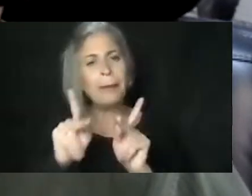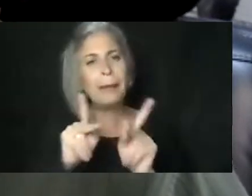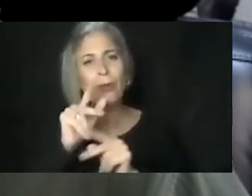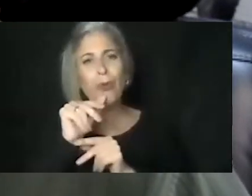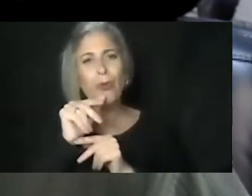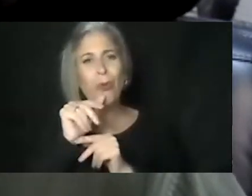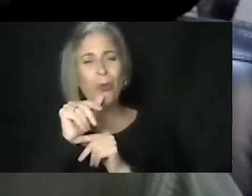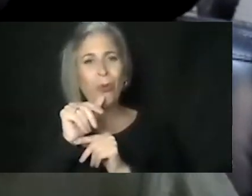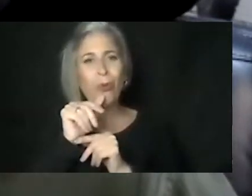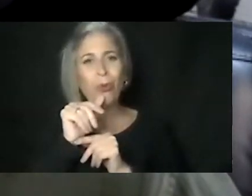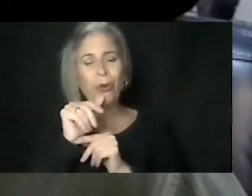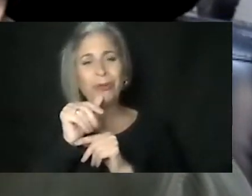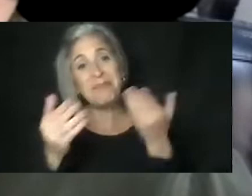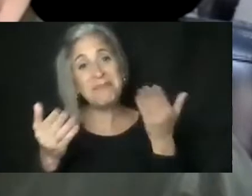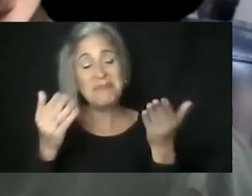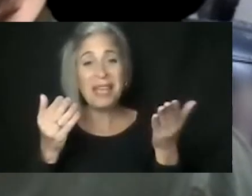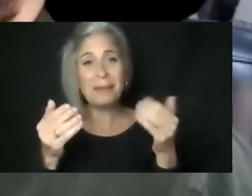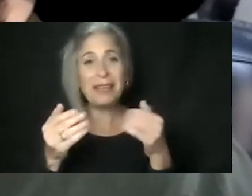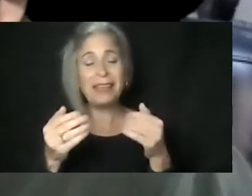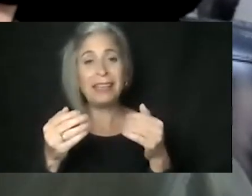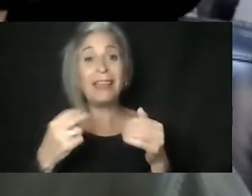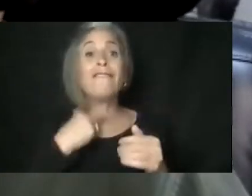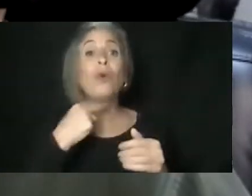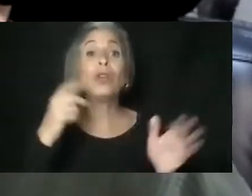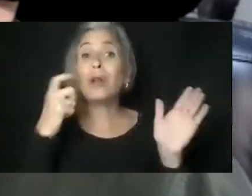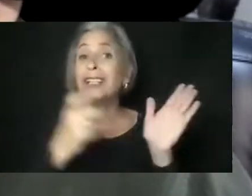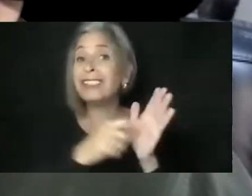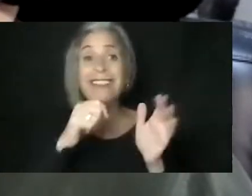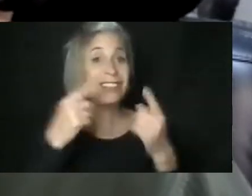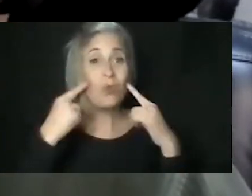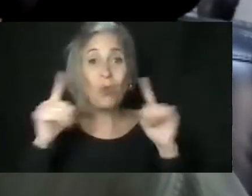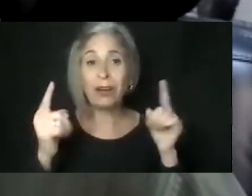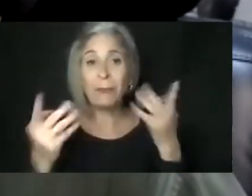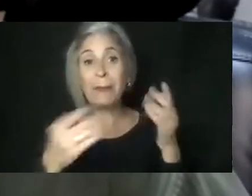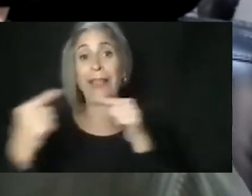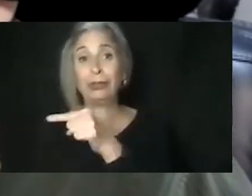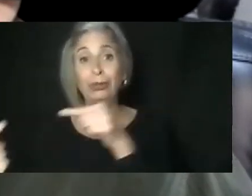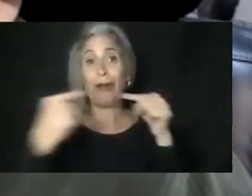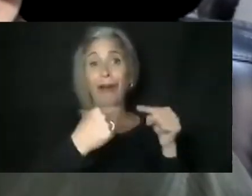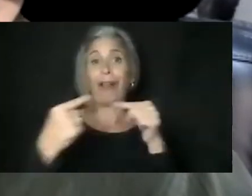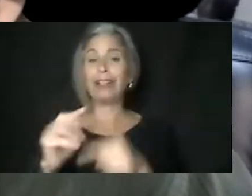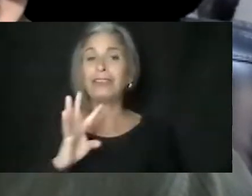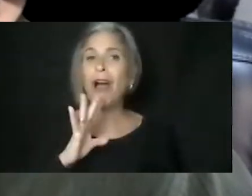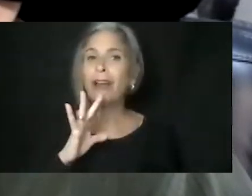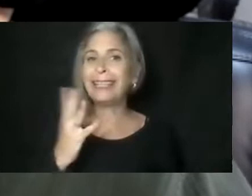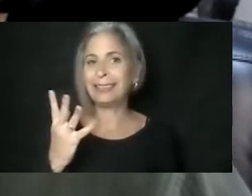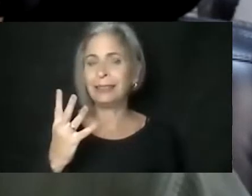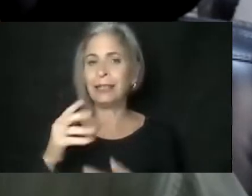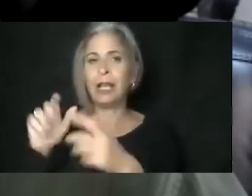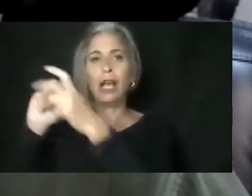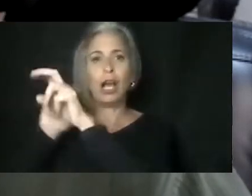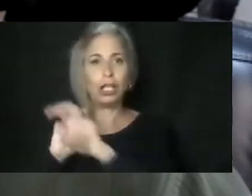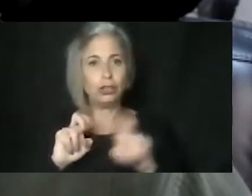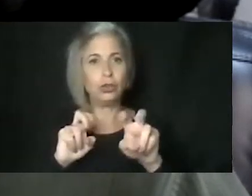who perhaps voice recognition doesn't work for them because they also struggle to speak. And so a switch system allows